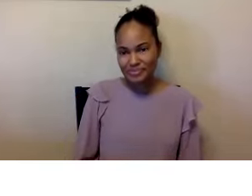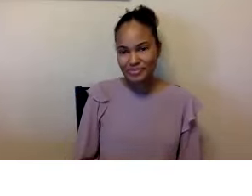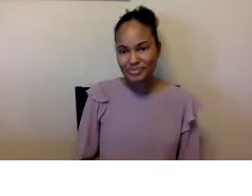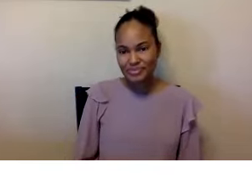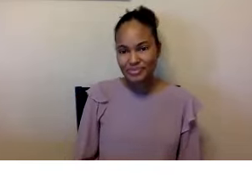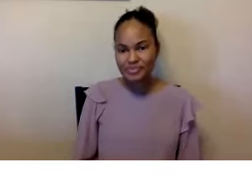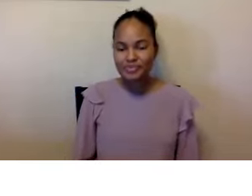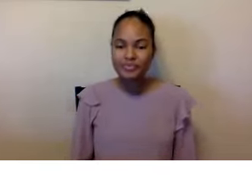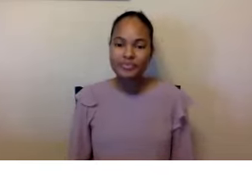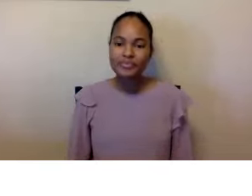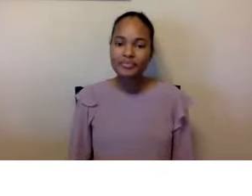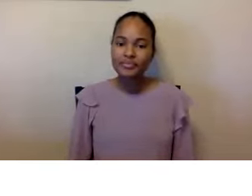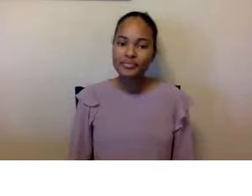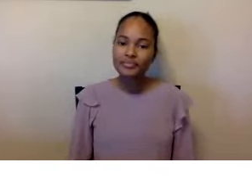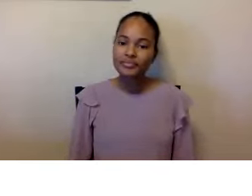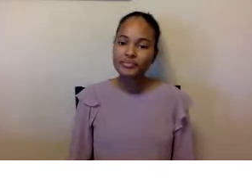So